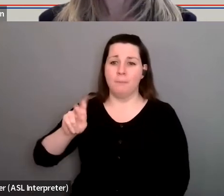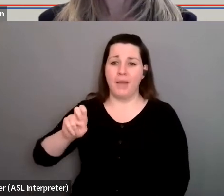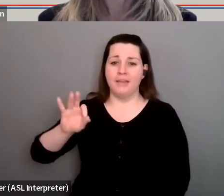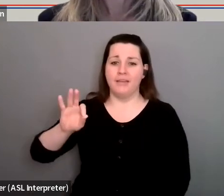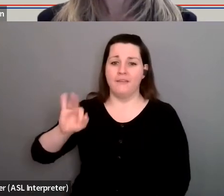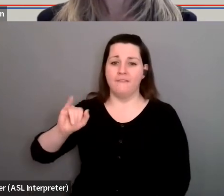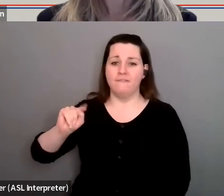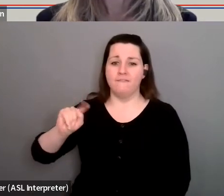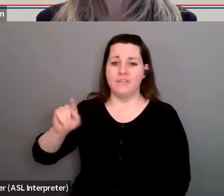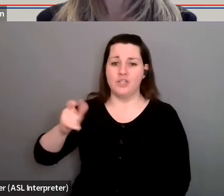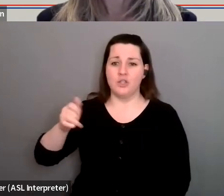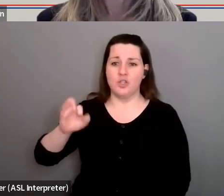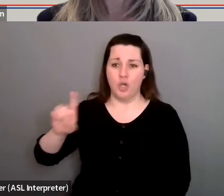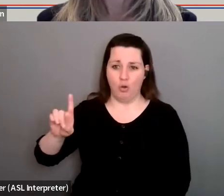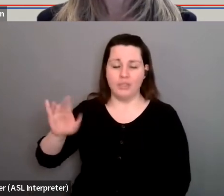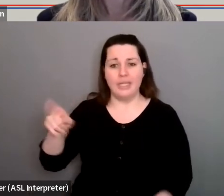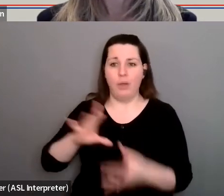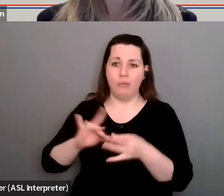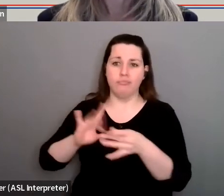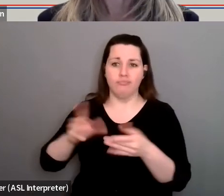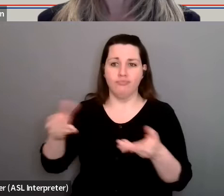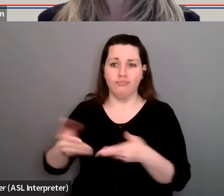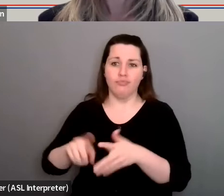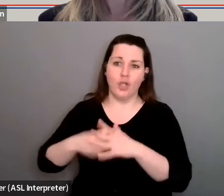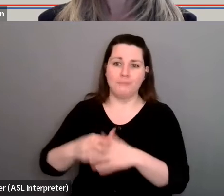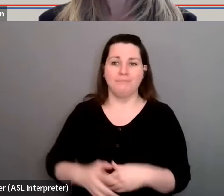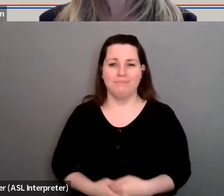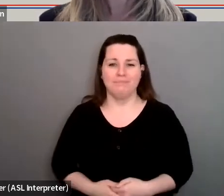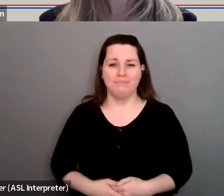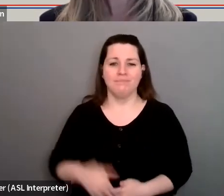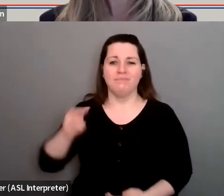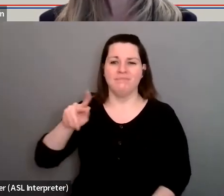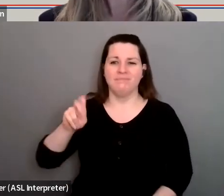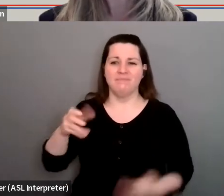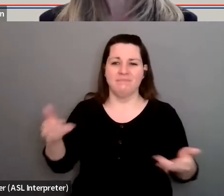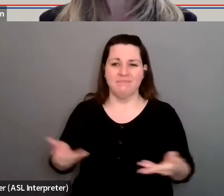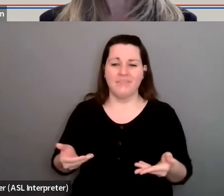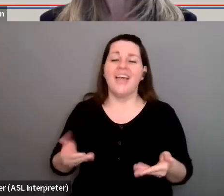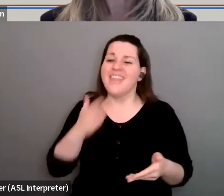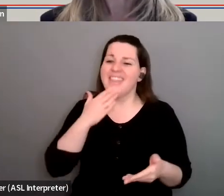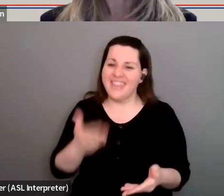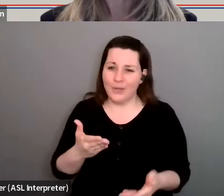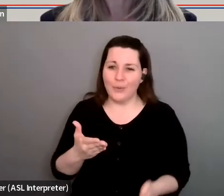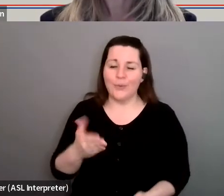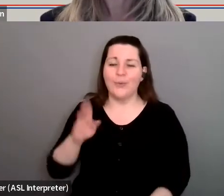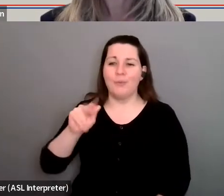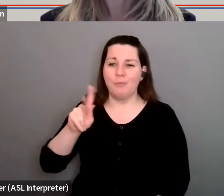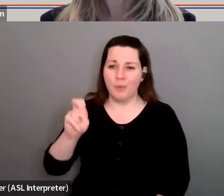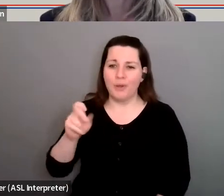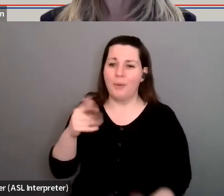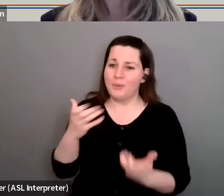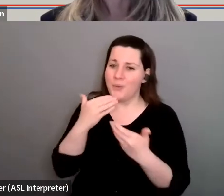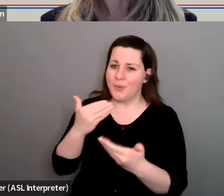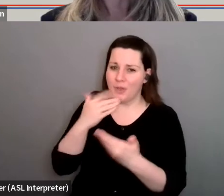say a few words for us to kick us off. Well, thank you, Brooke. And I want to thank you for the